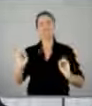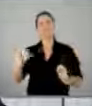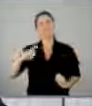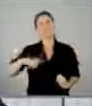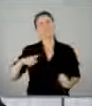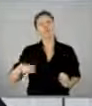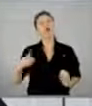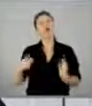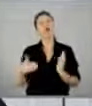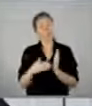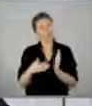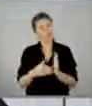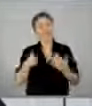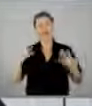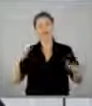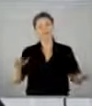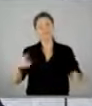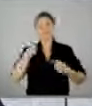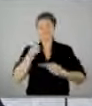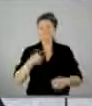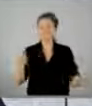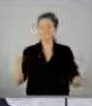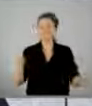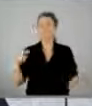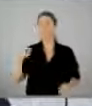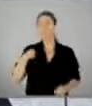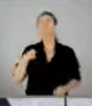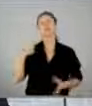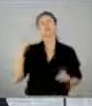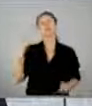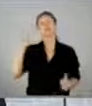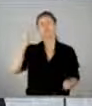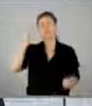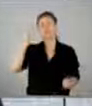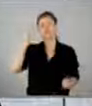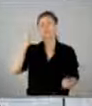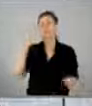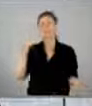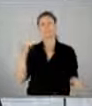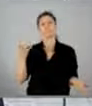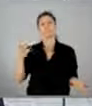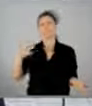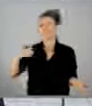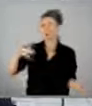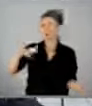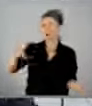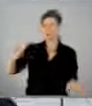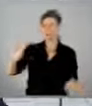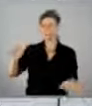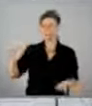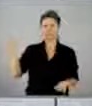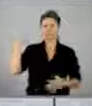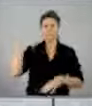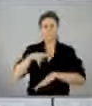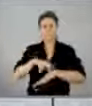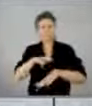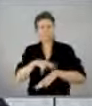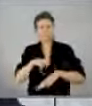my concern about how these matters didn't progress to a police investigation, because that would always be my